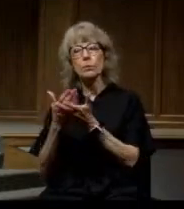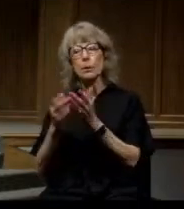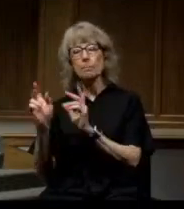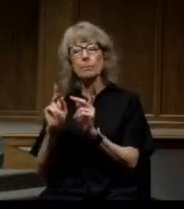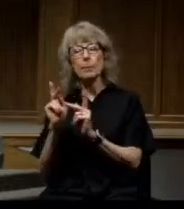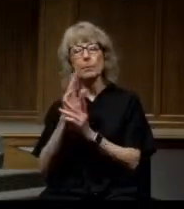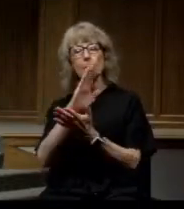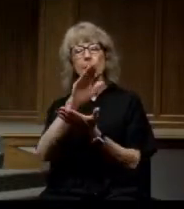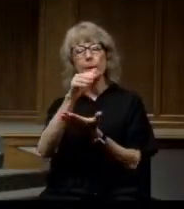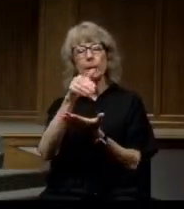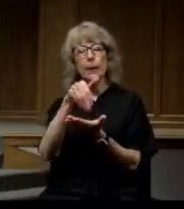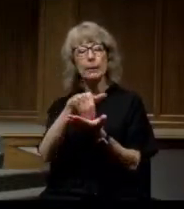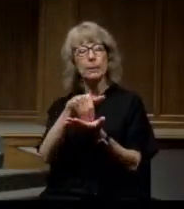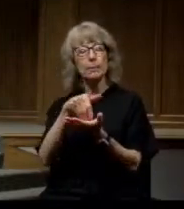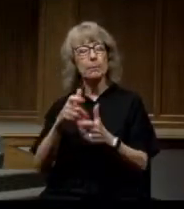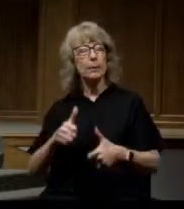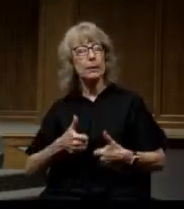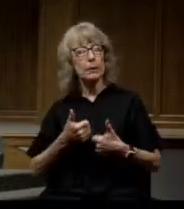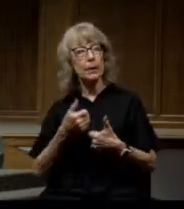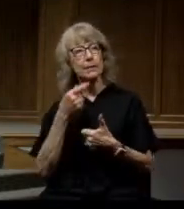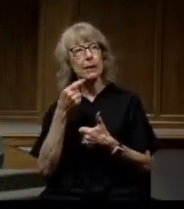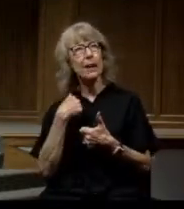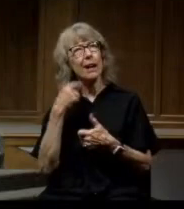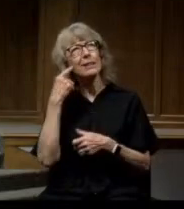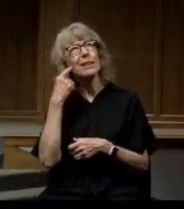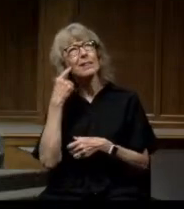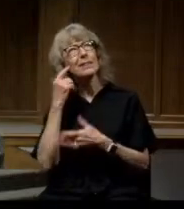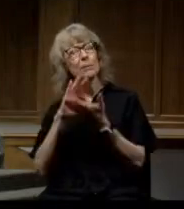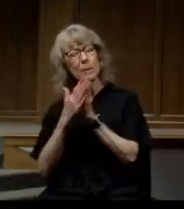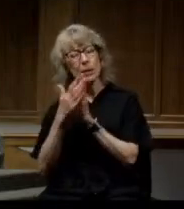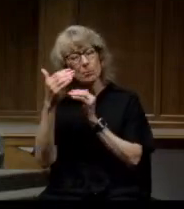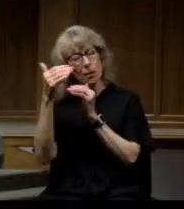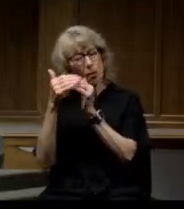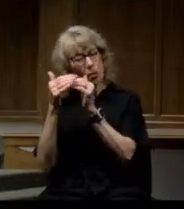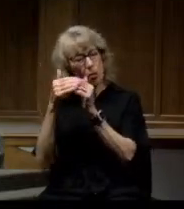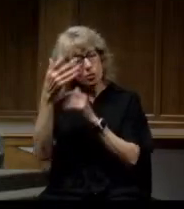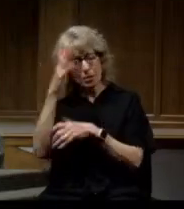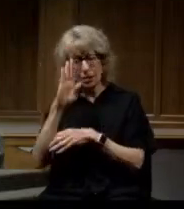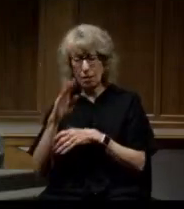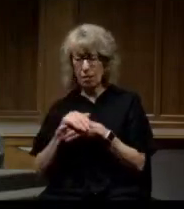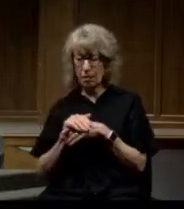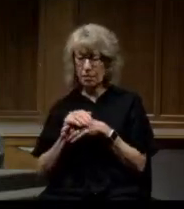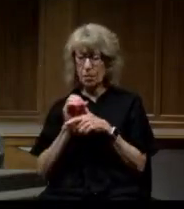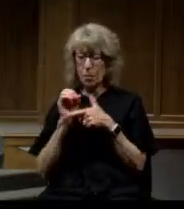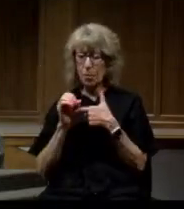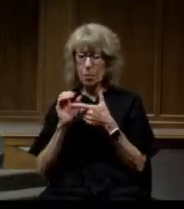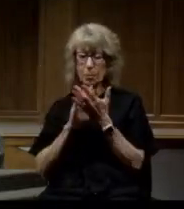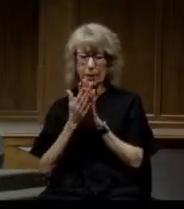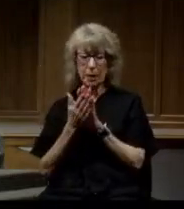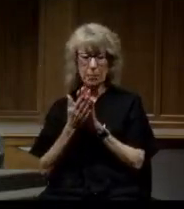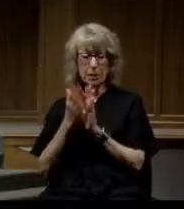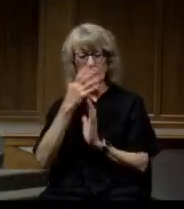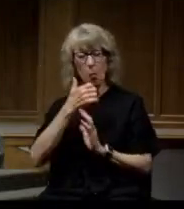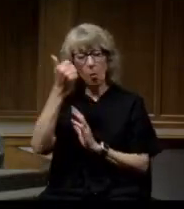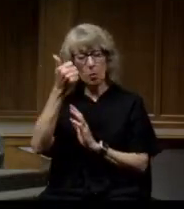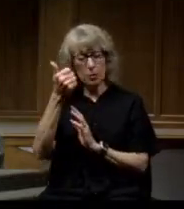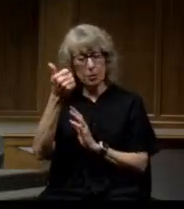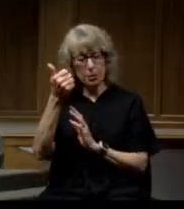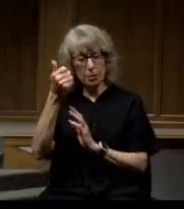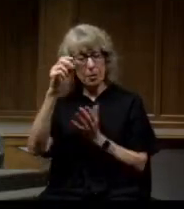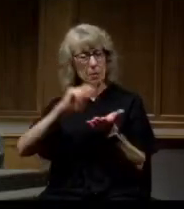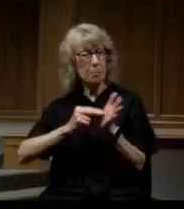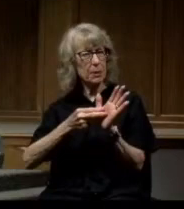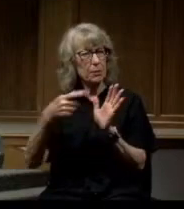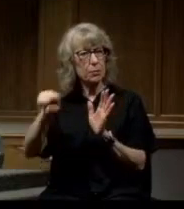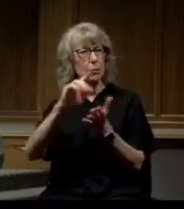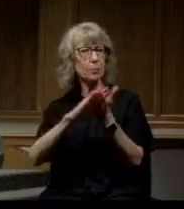life than I actually am. Or I thought growing older was a guarantee of growing wiser, but that hasn't really happened. Why